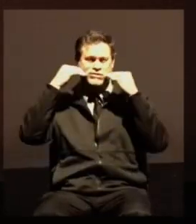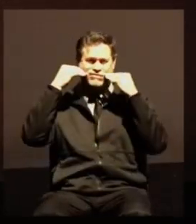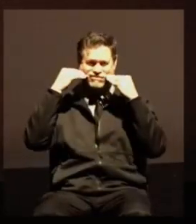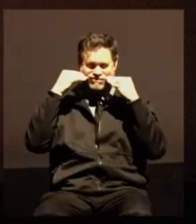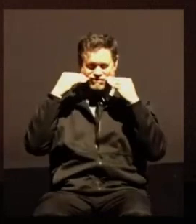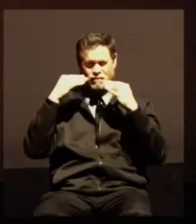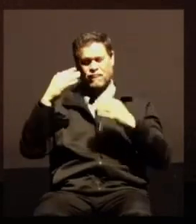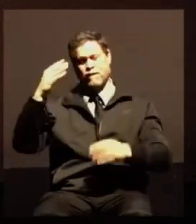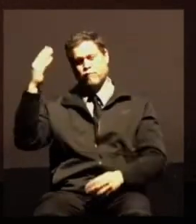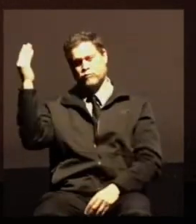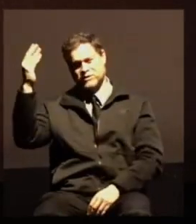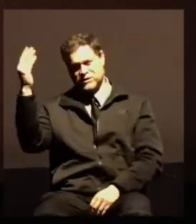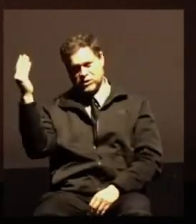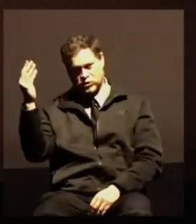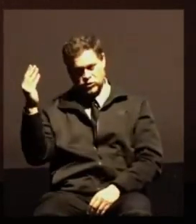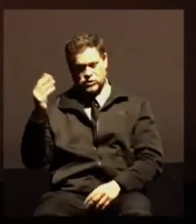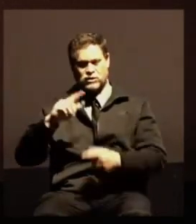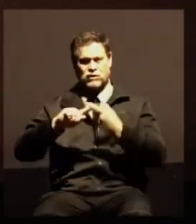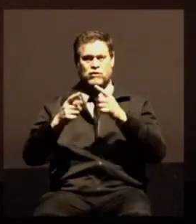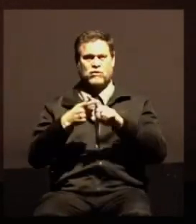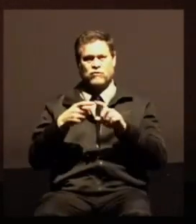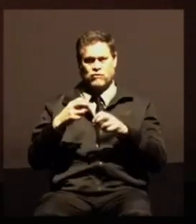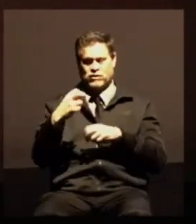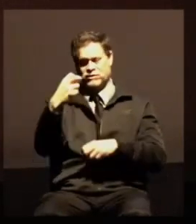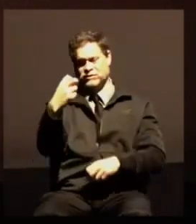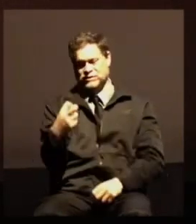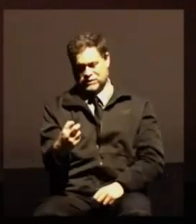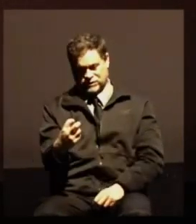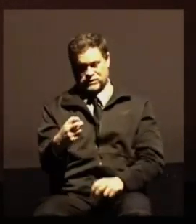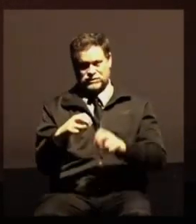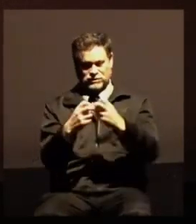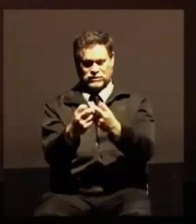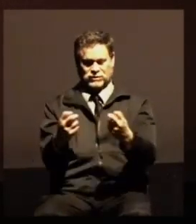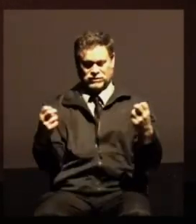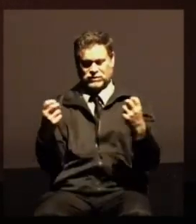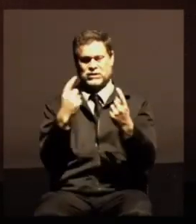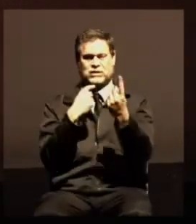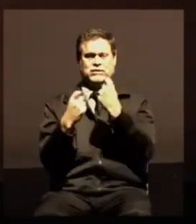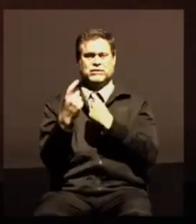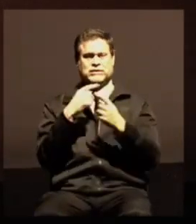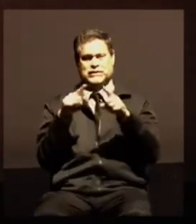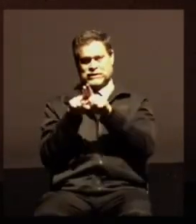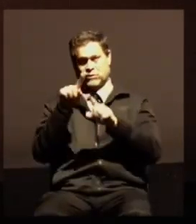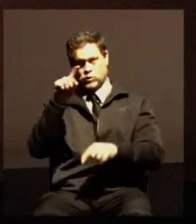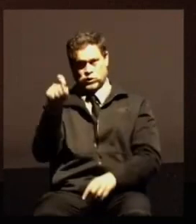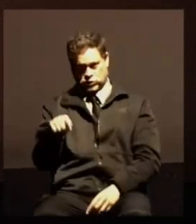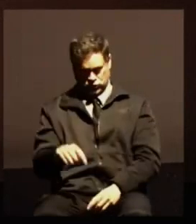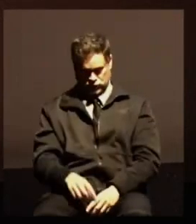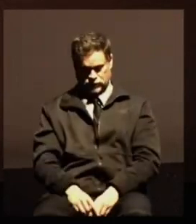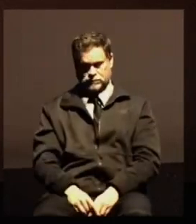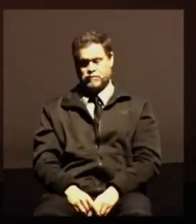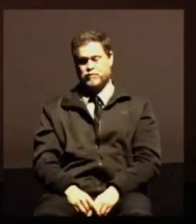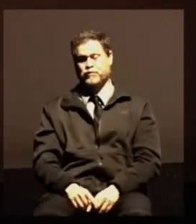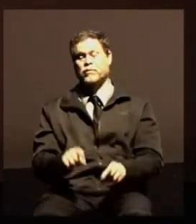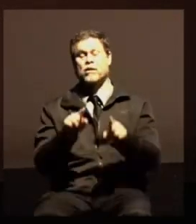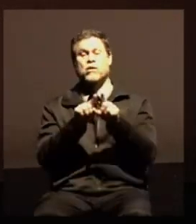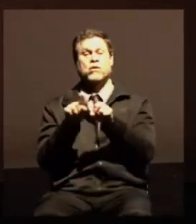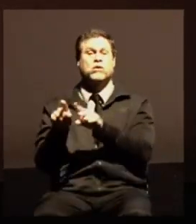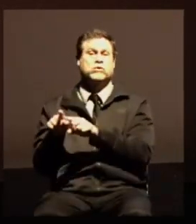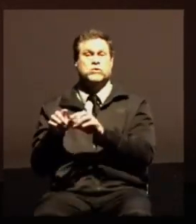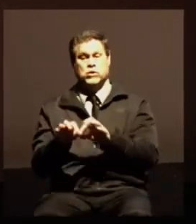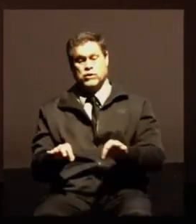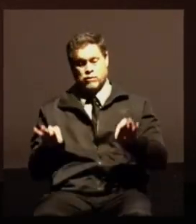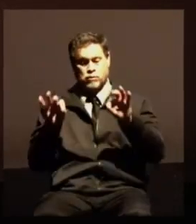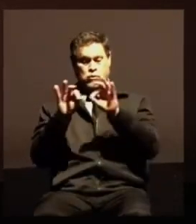your presentation and have your friends sit like an interview panel and have them ask you those same questions. Excuse me. It's also important